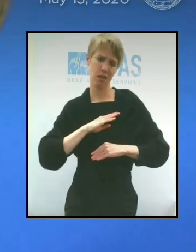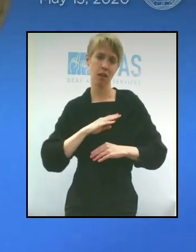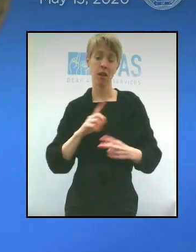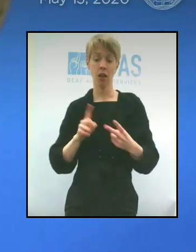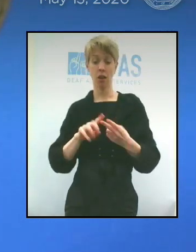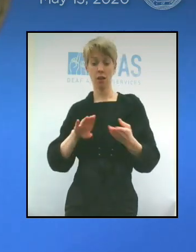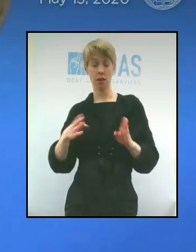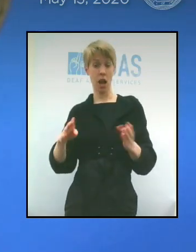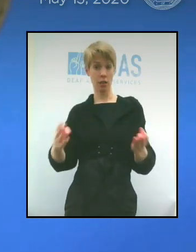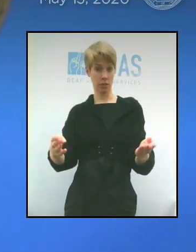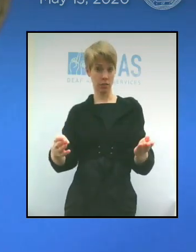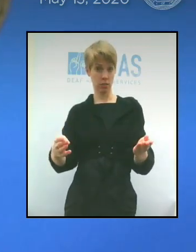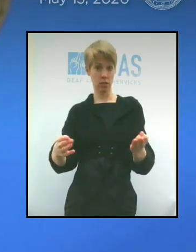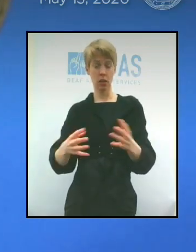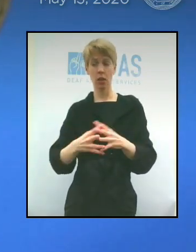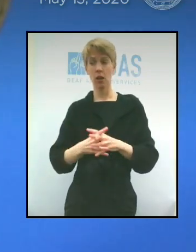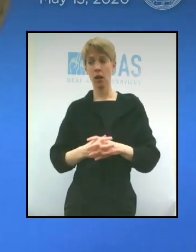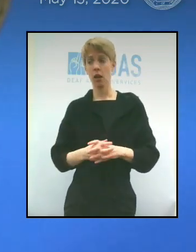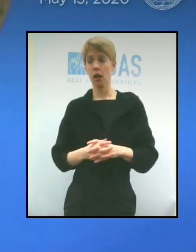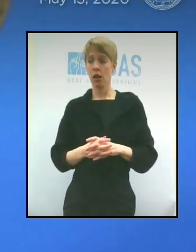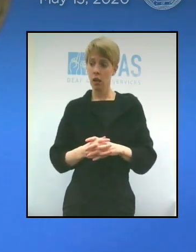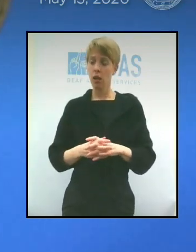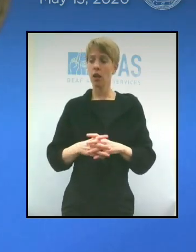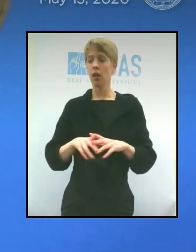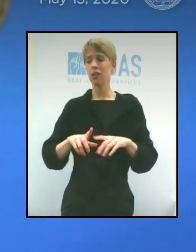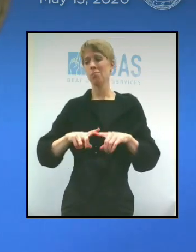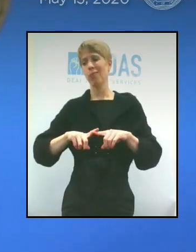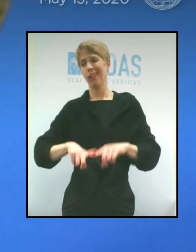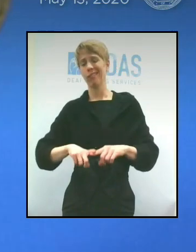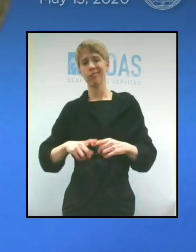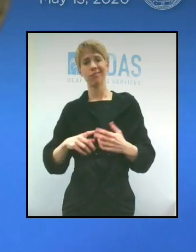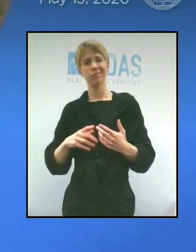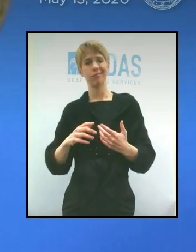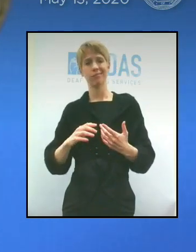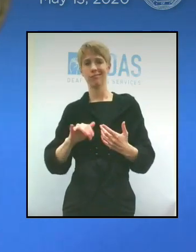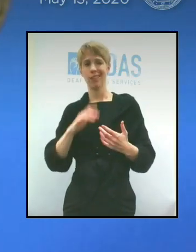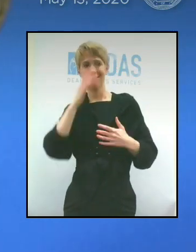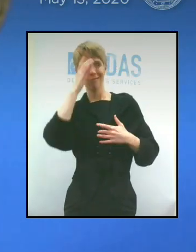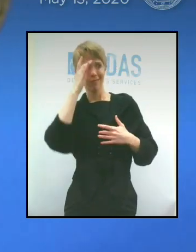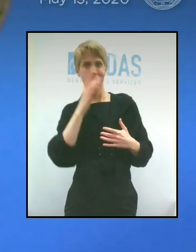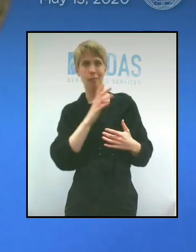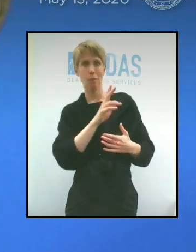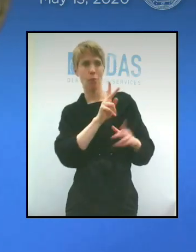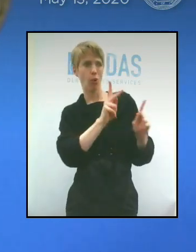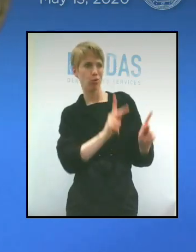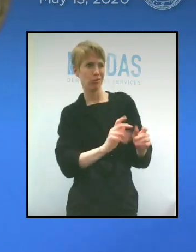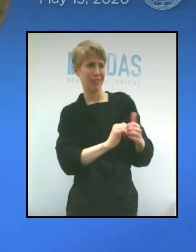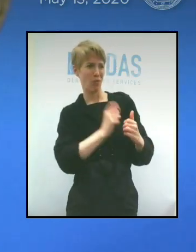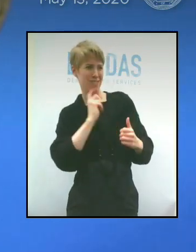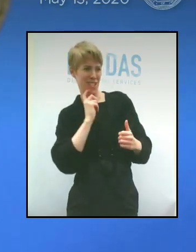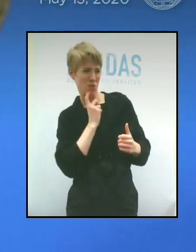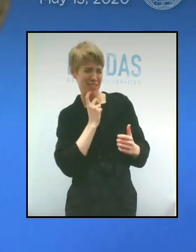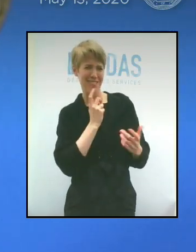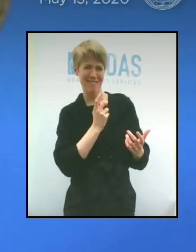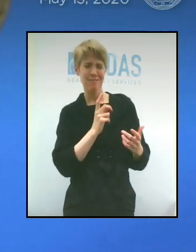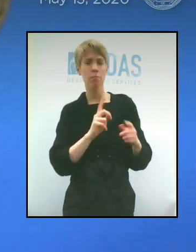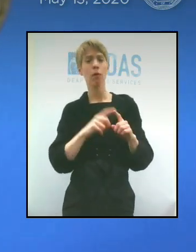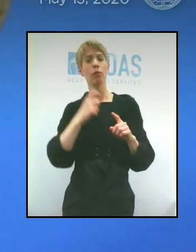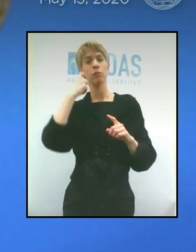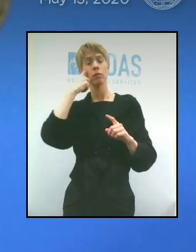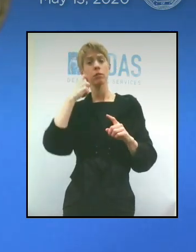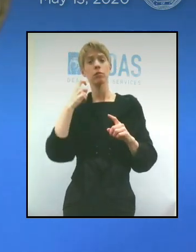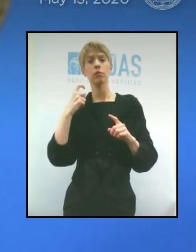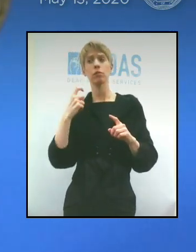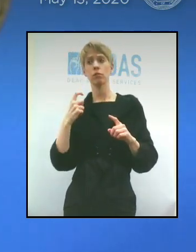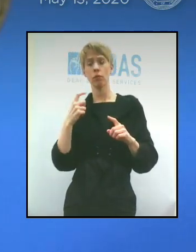that's depending on the seriousness of an illness. But we have at least trended better recently